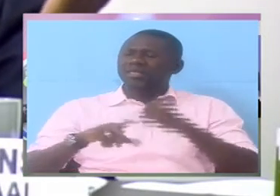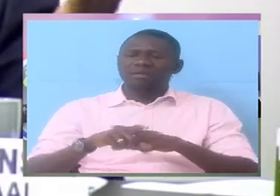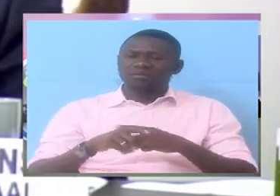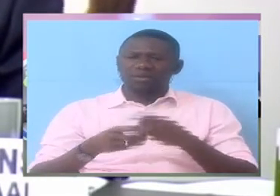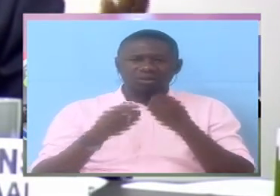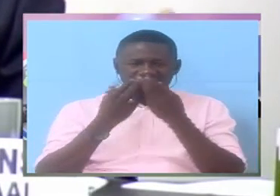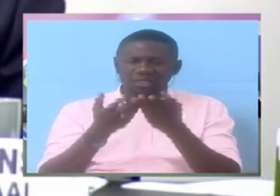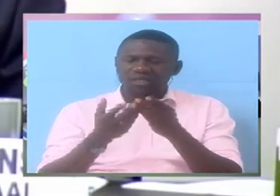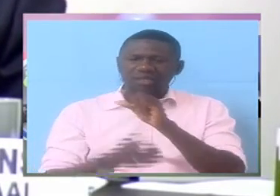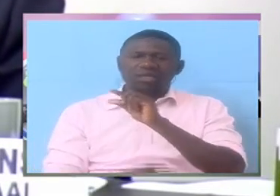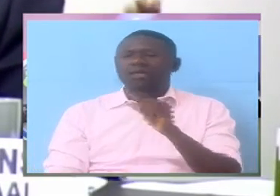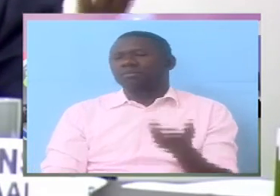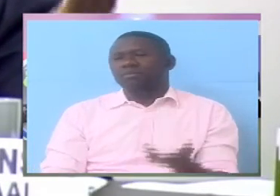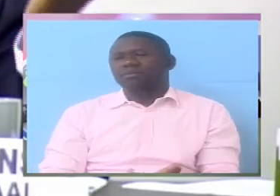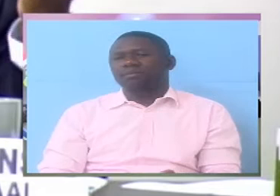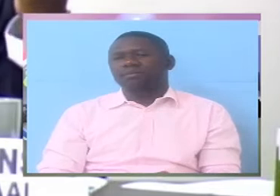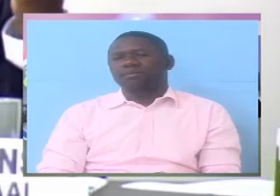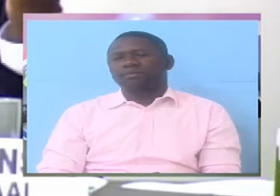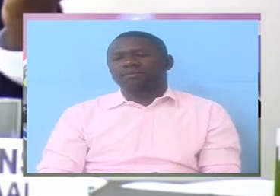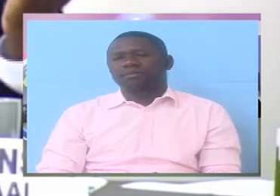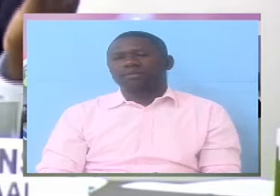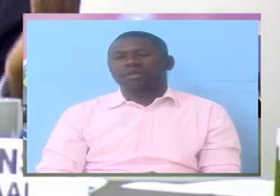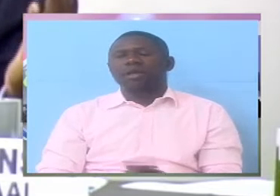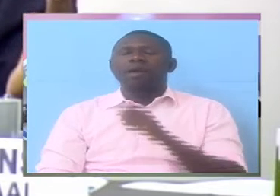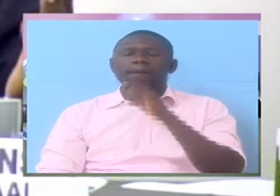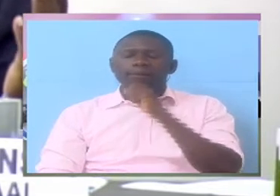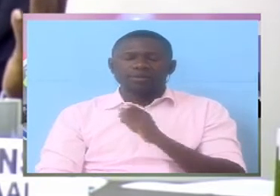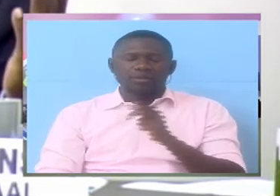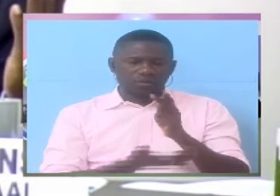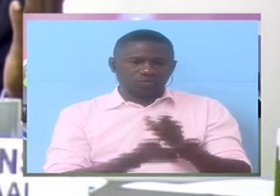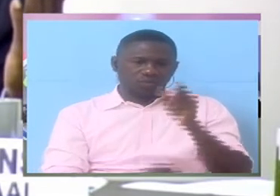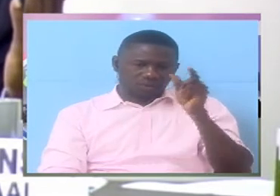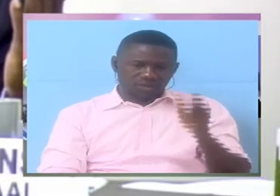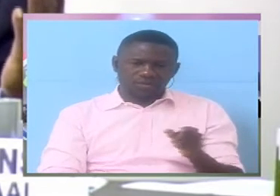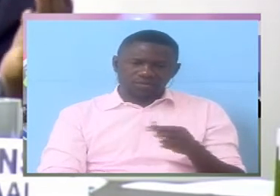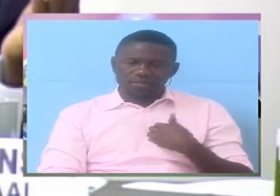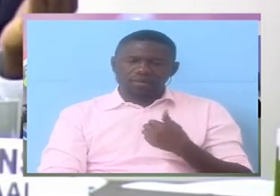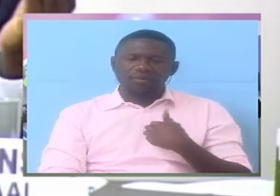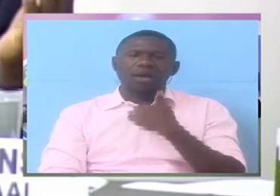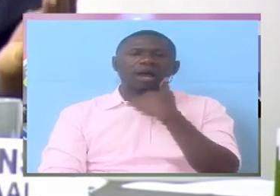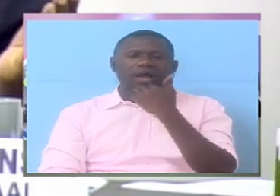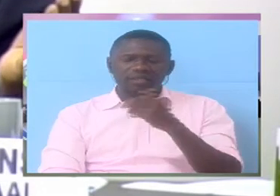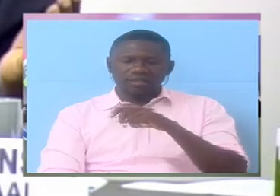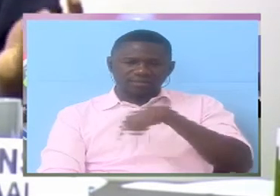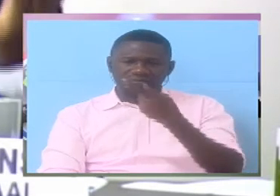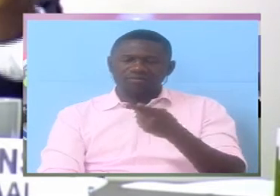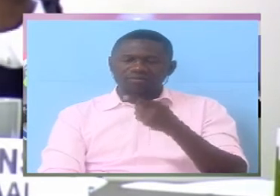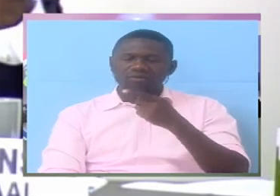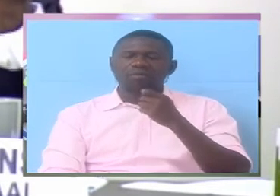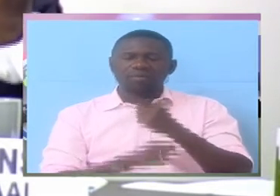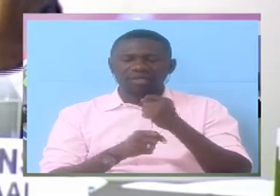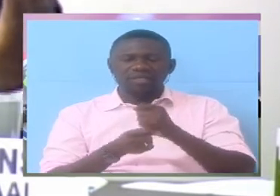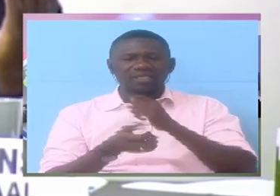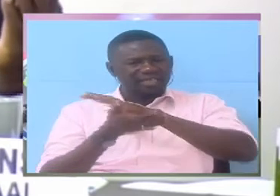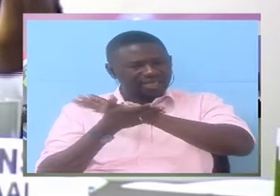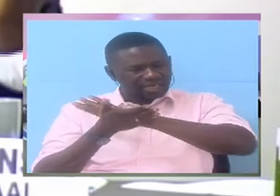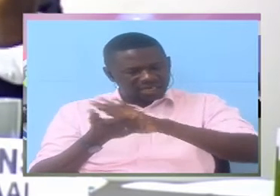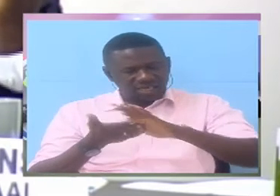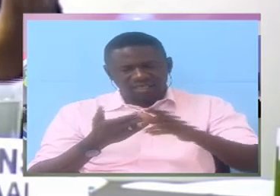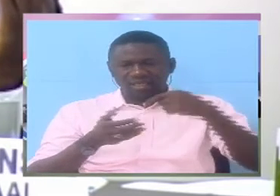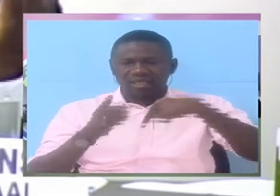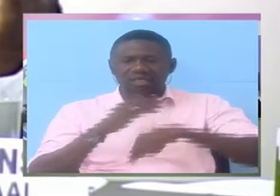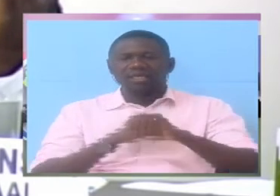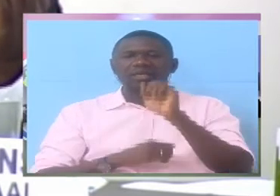I am asking for clarity in your testimony. I am asking for